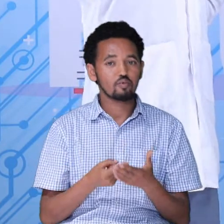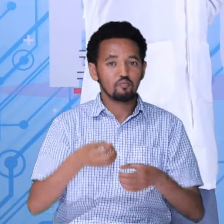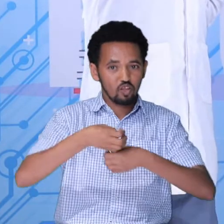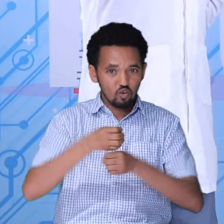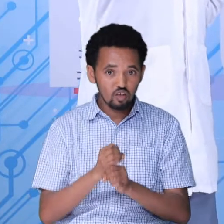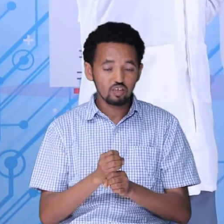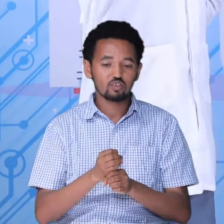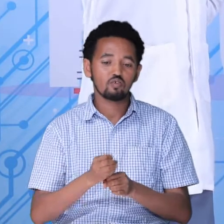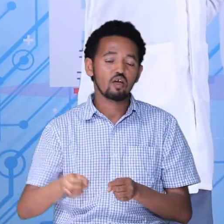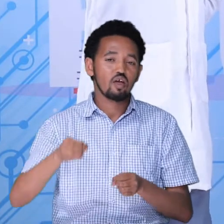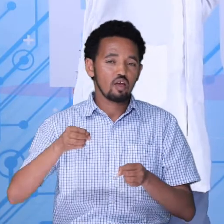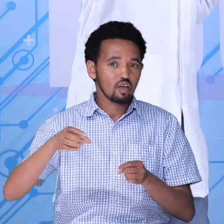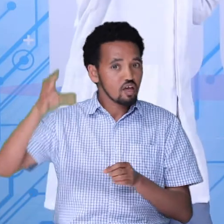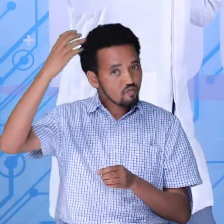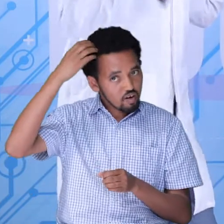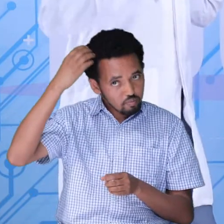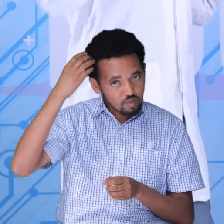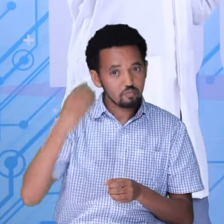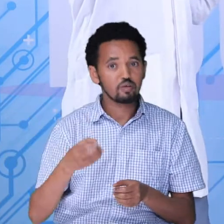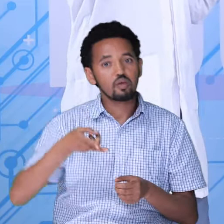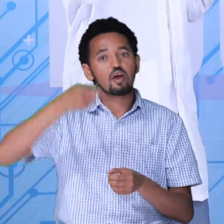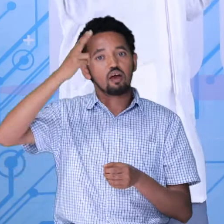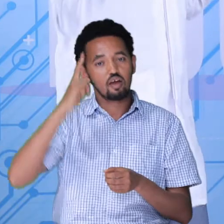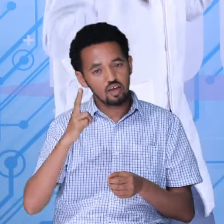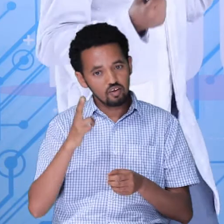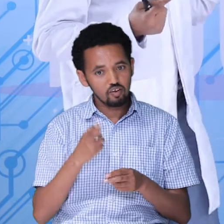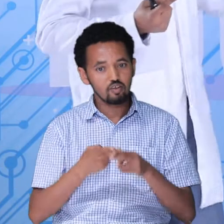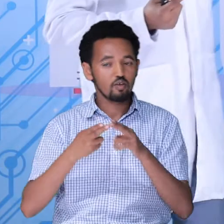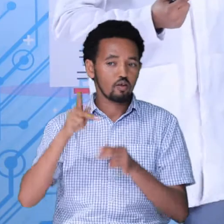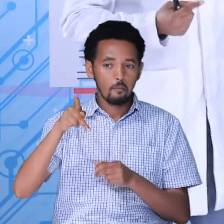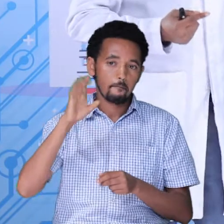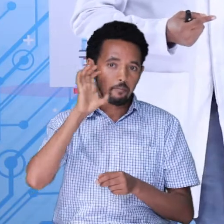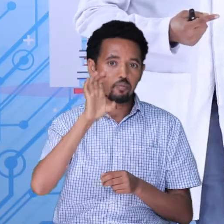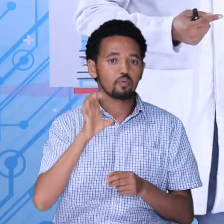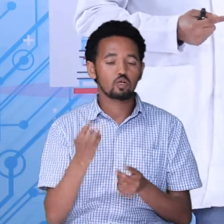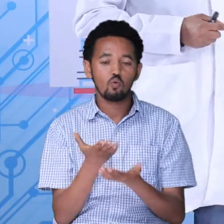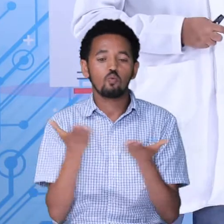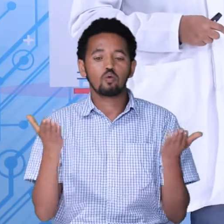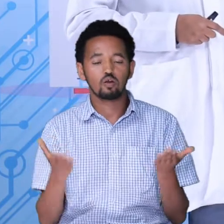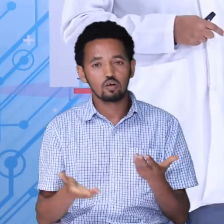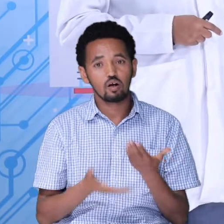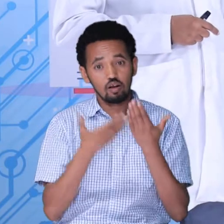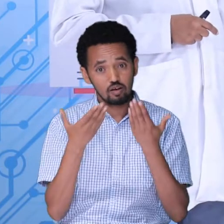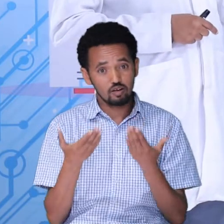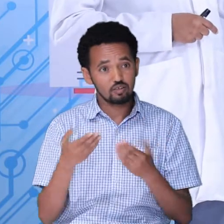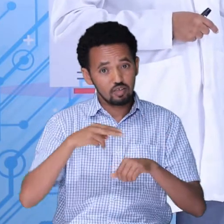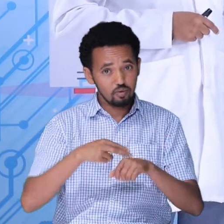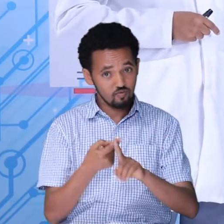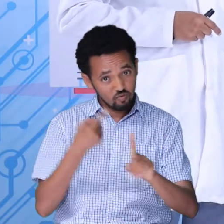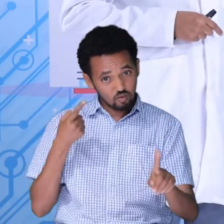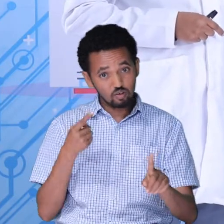organs of government left behind the ex-colonial power were really unstable for